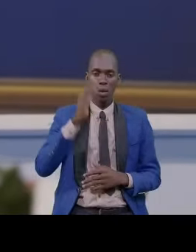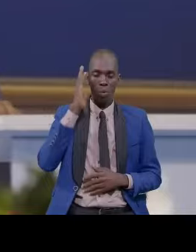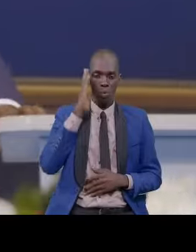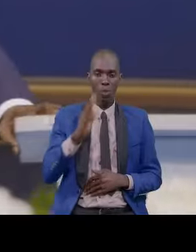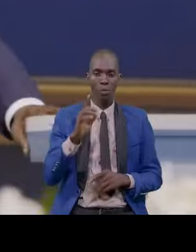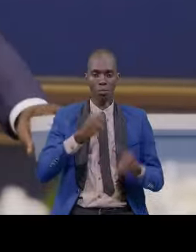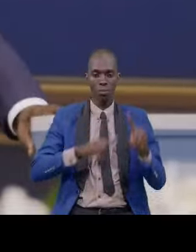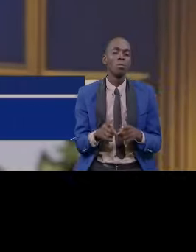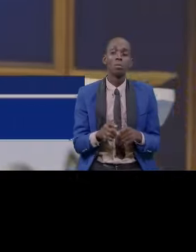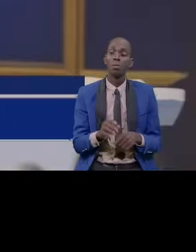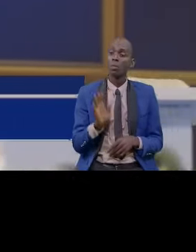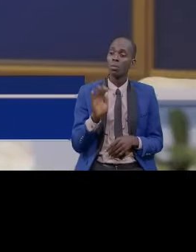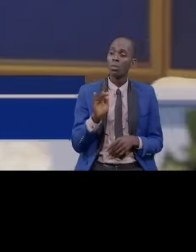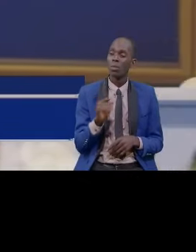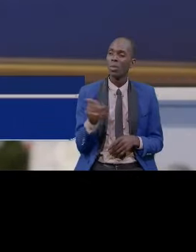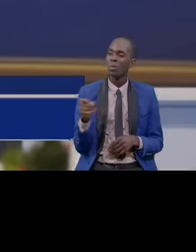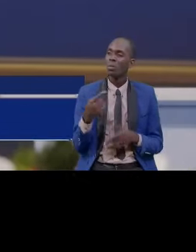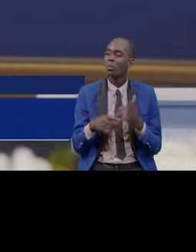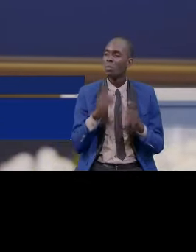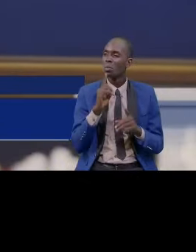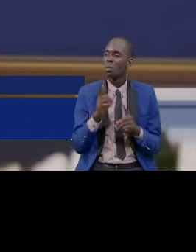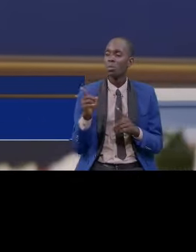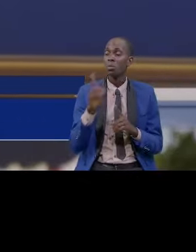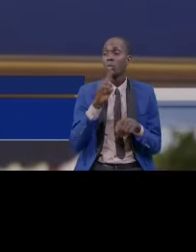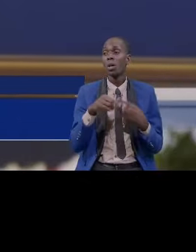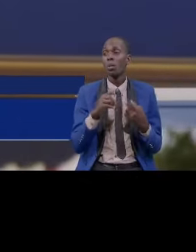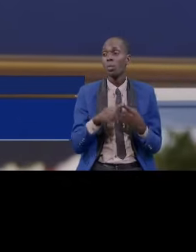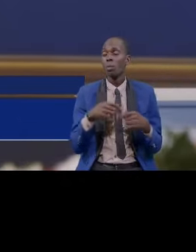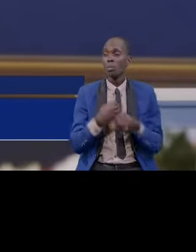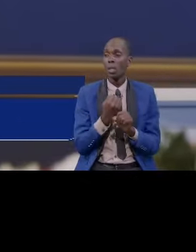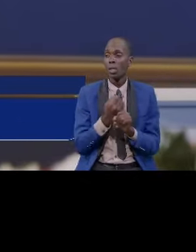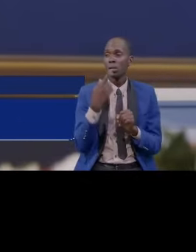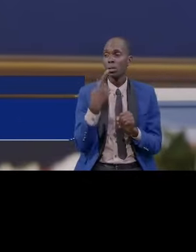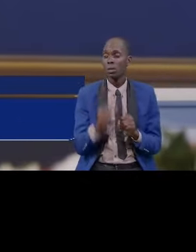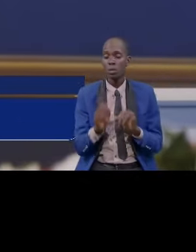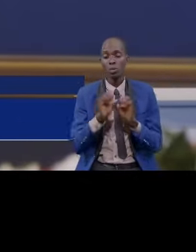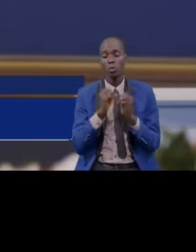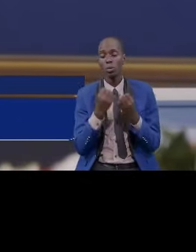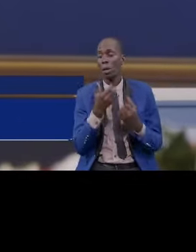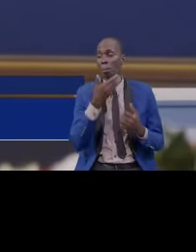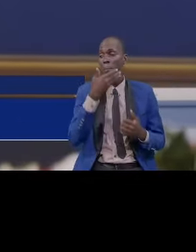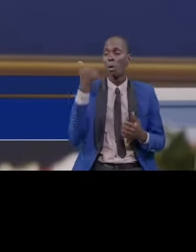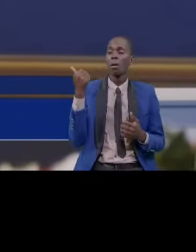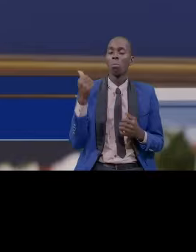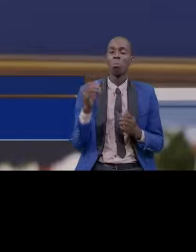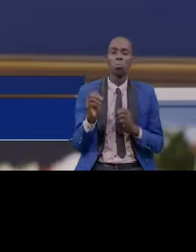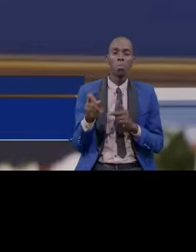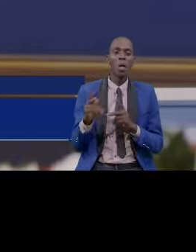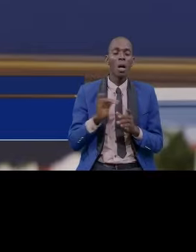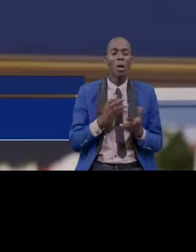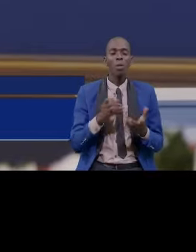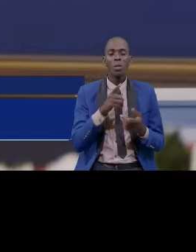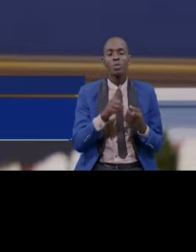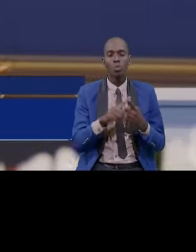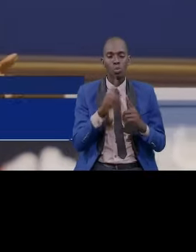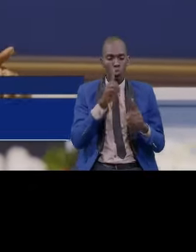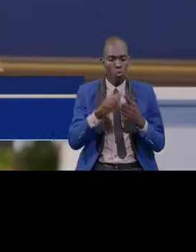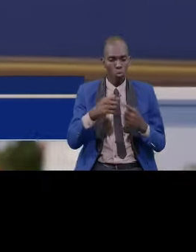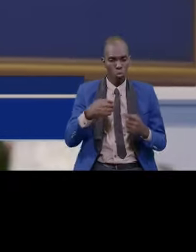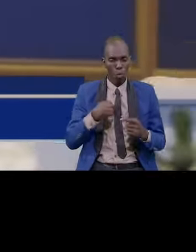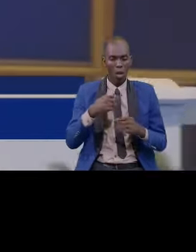I will. All right. This video has been stirring a lot of controversies.